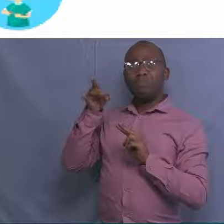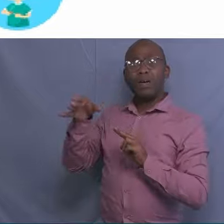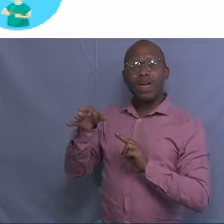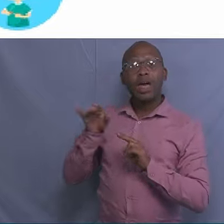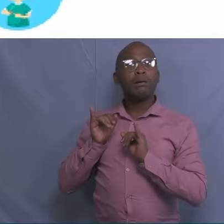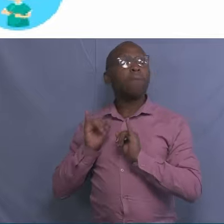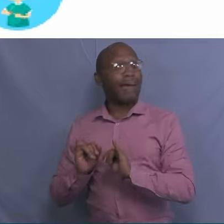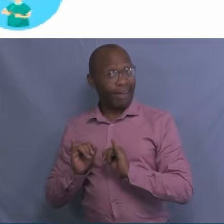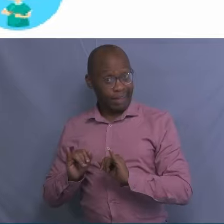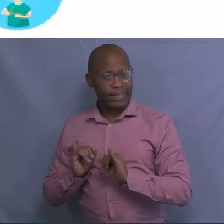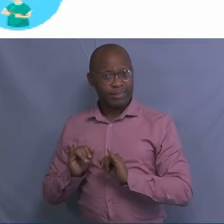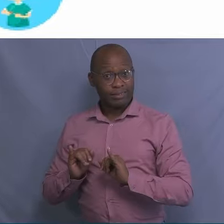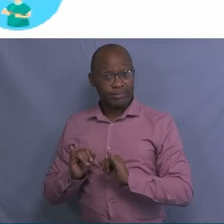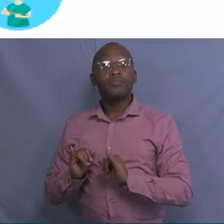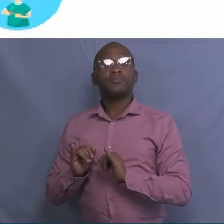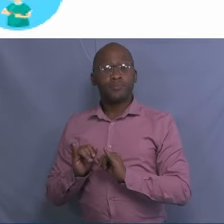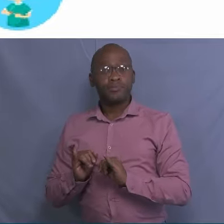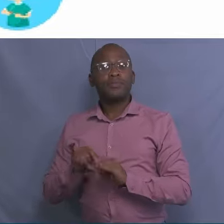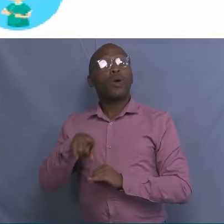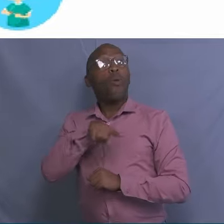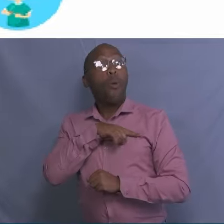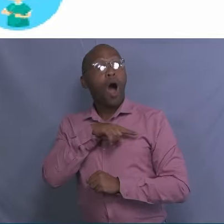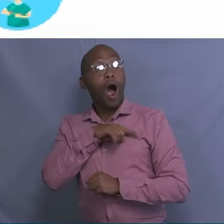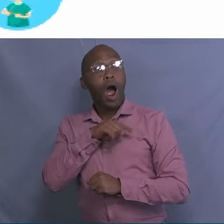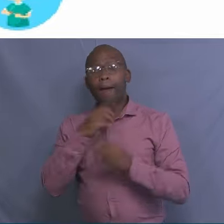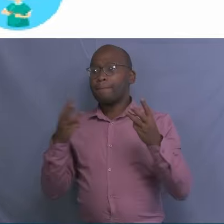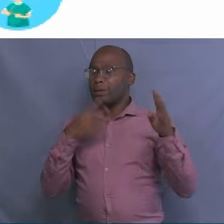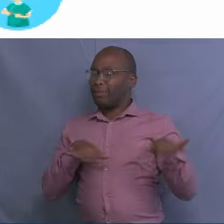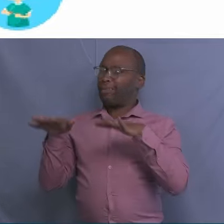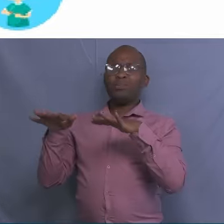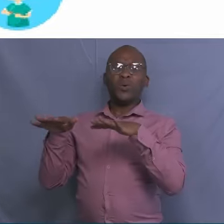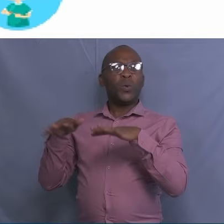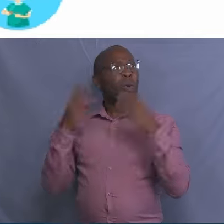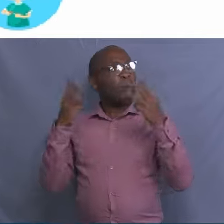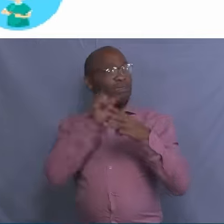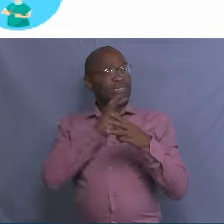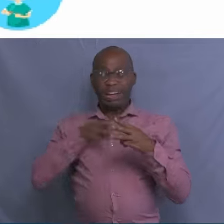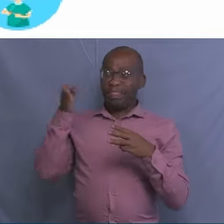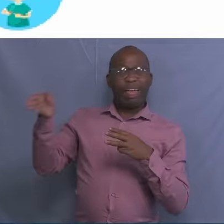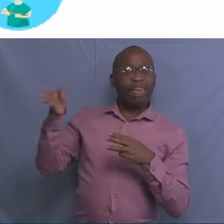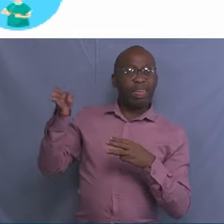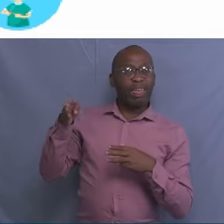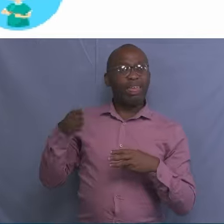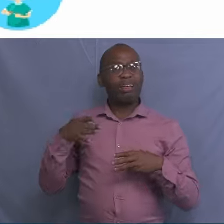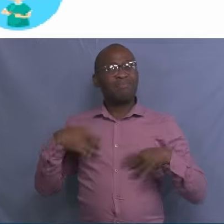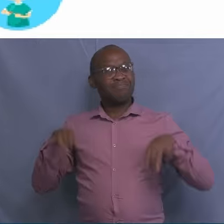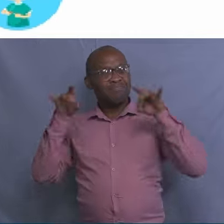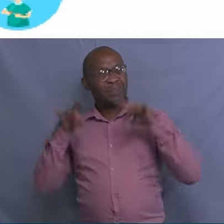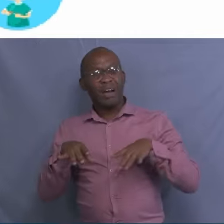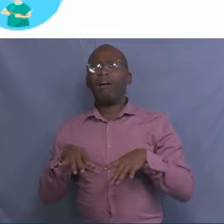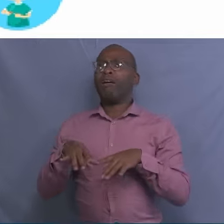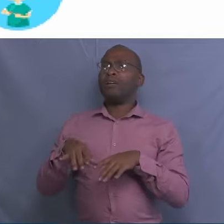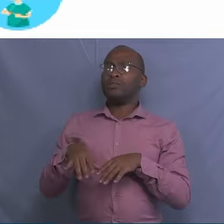contribute towards a business maintaining and achieving a professional image. Their uniform must be clean